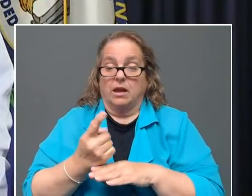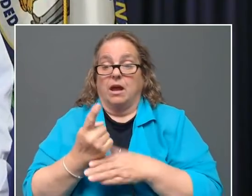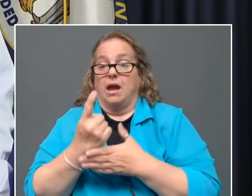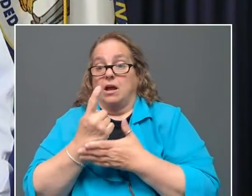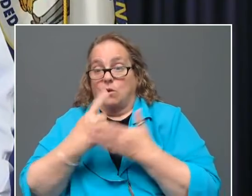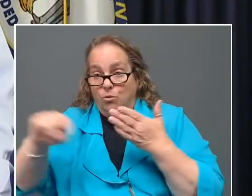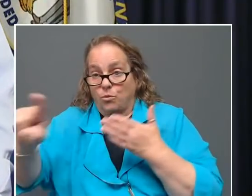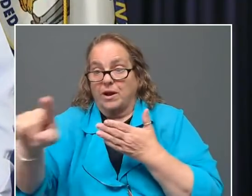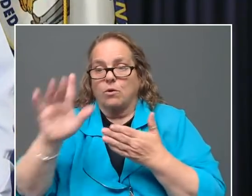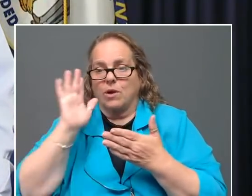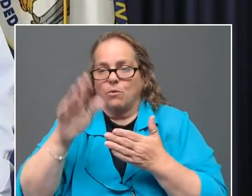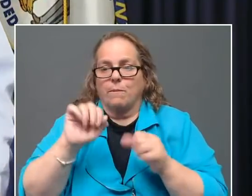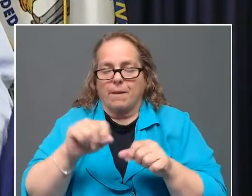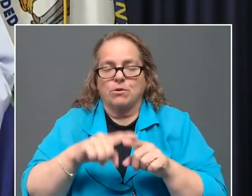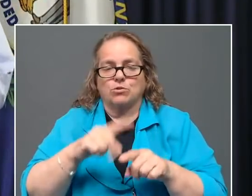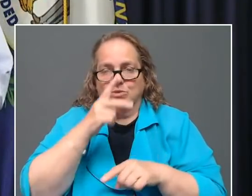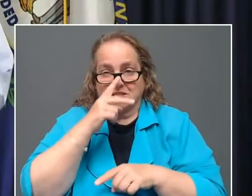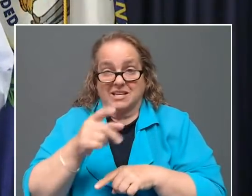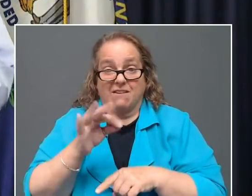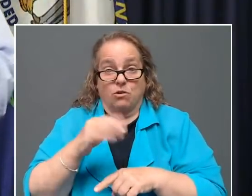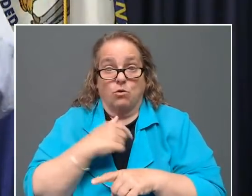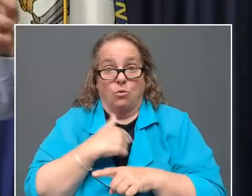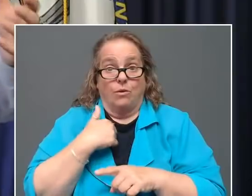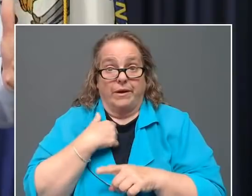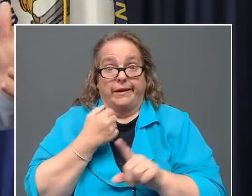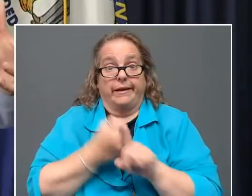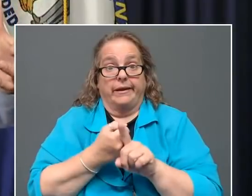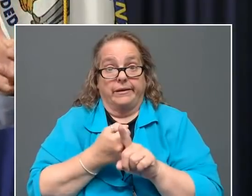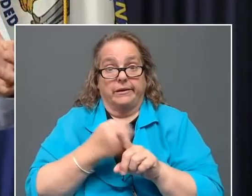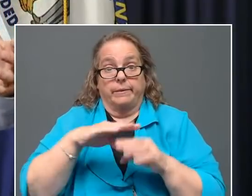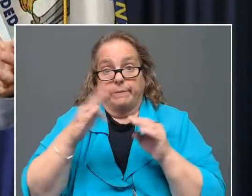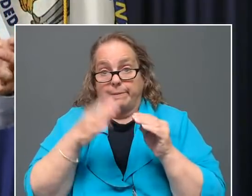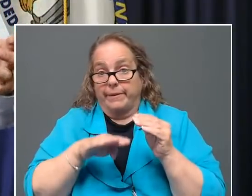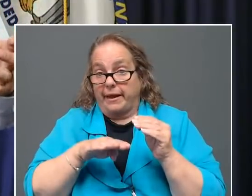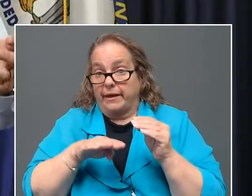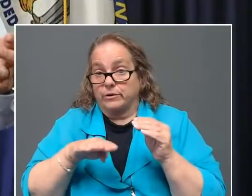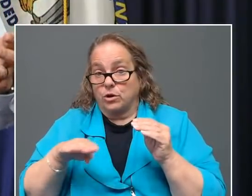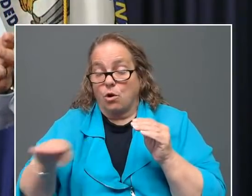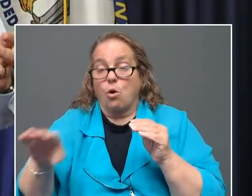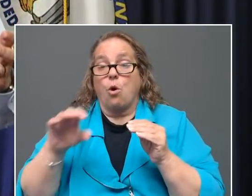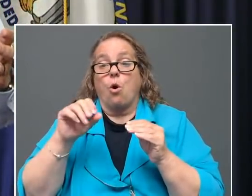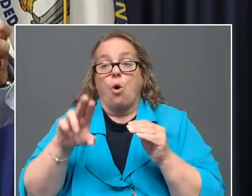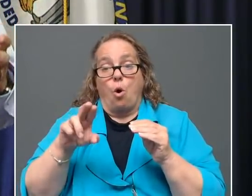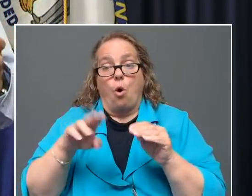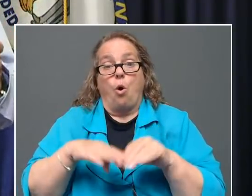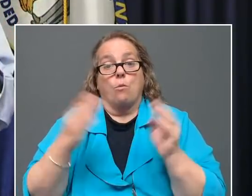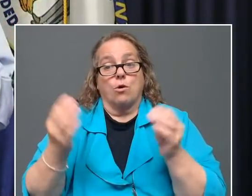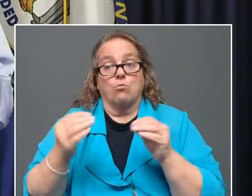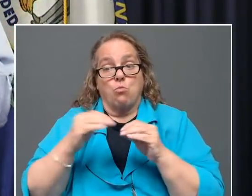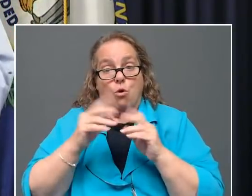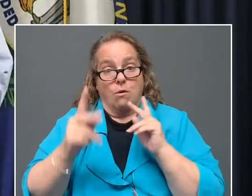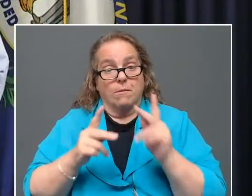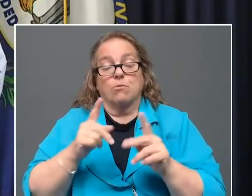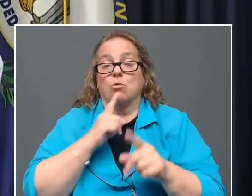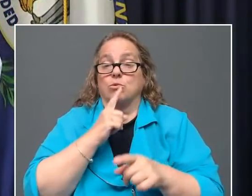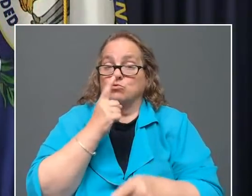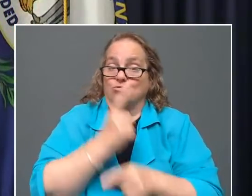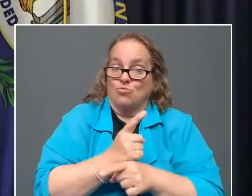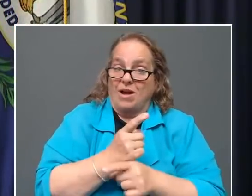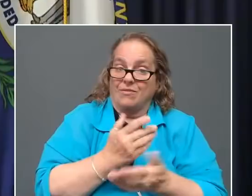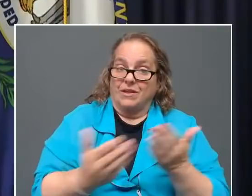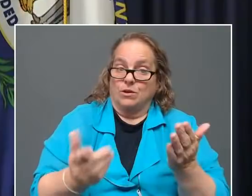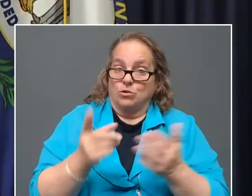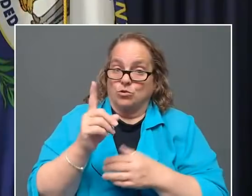a real stall or opening up to more people was the right thing to do,